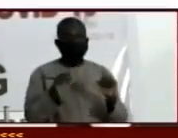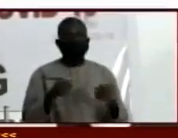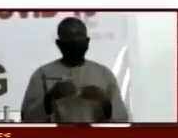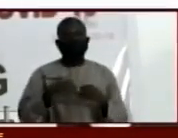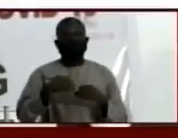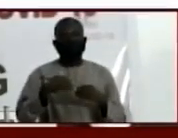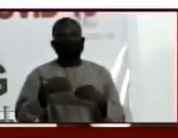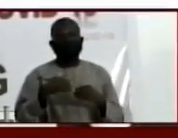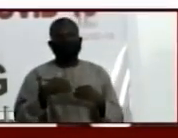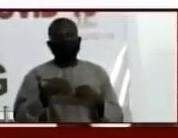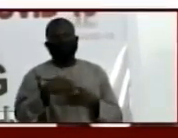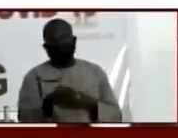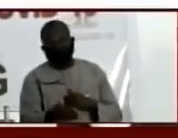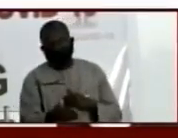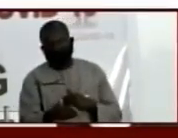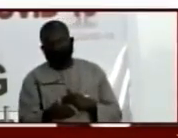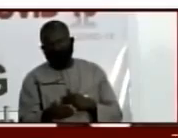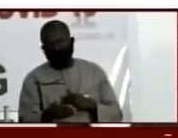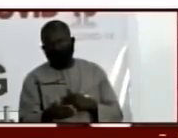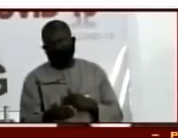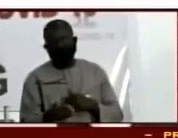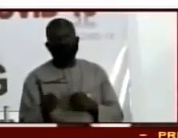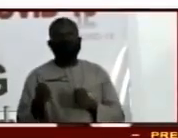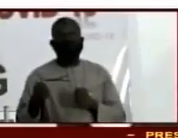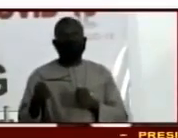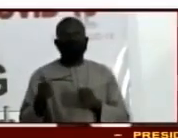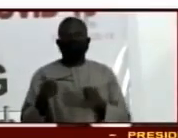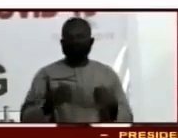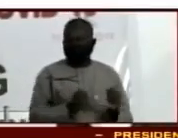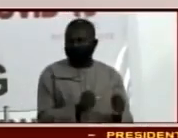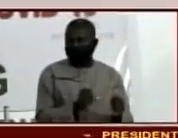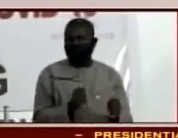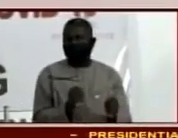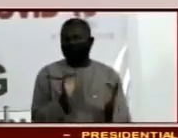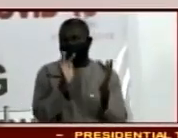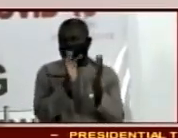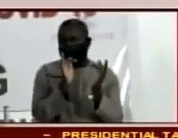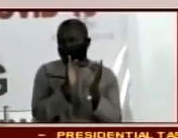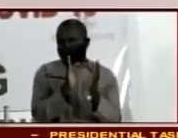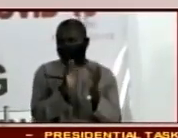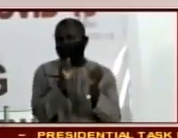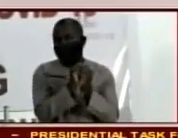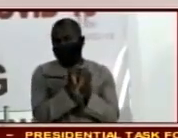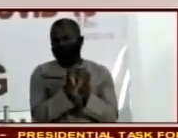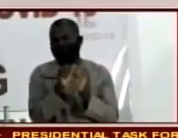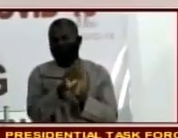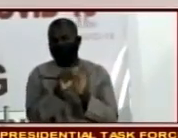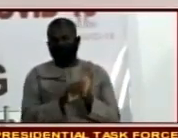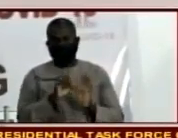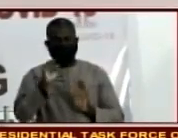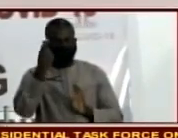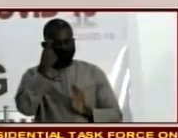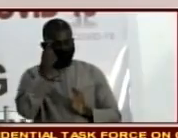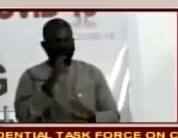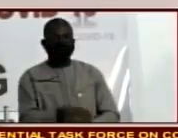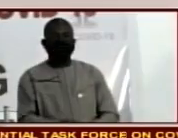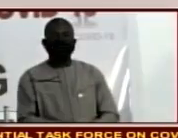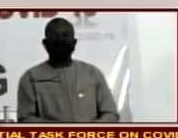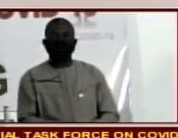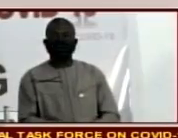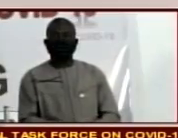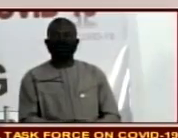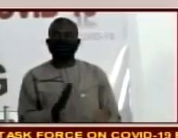many options and following consultations with state governments and sundry partners. The plan